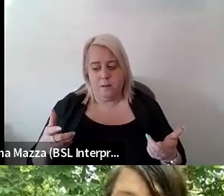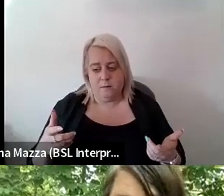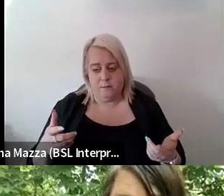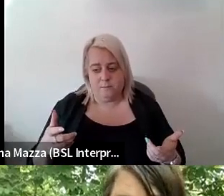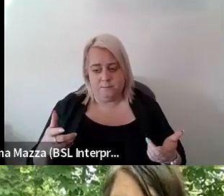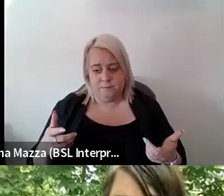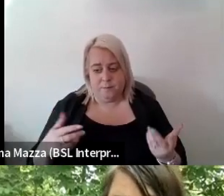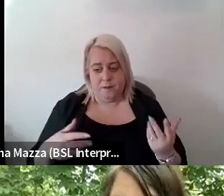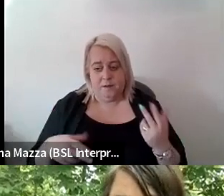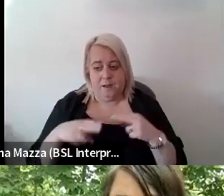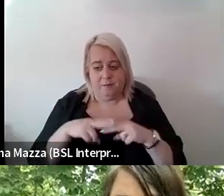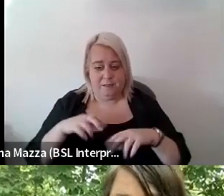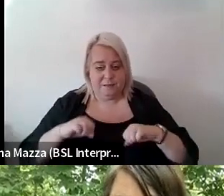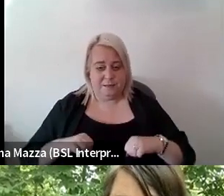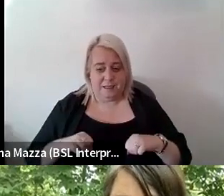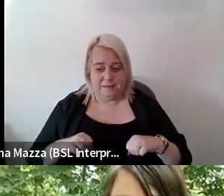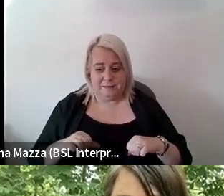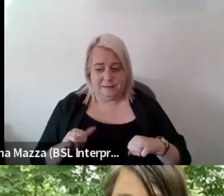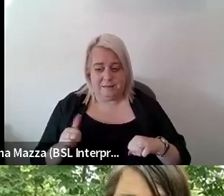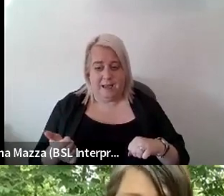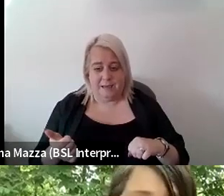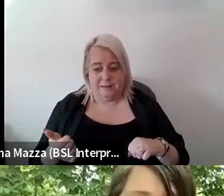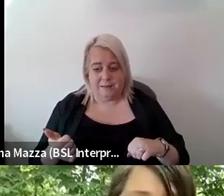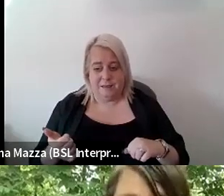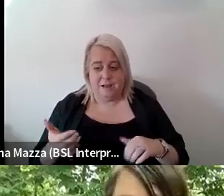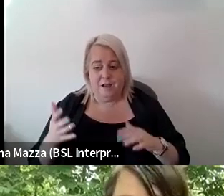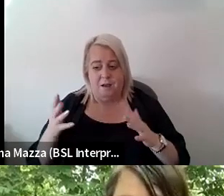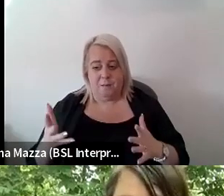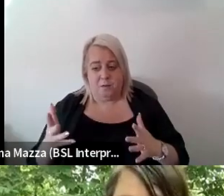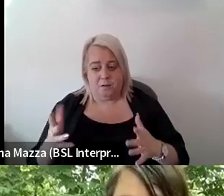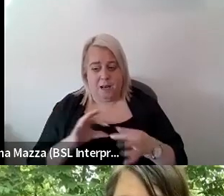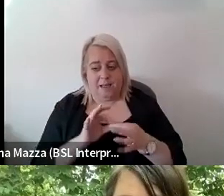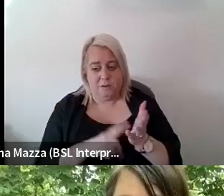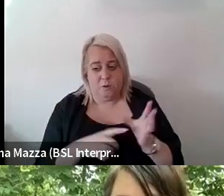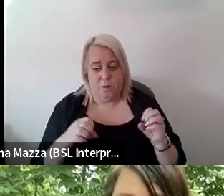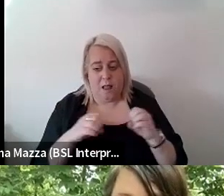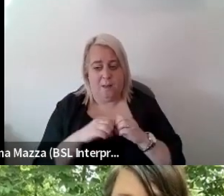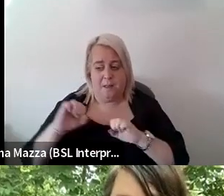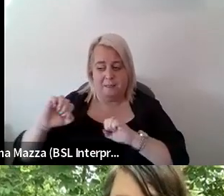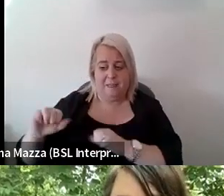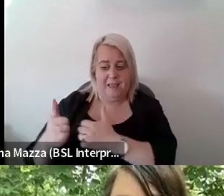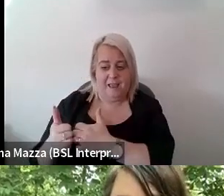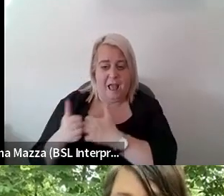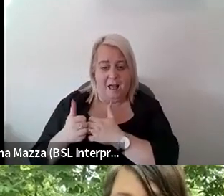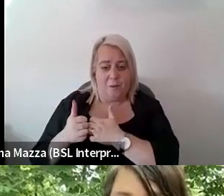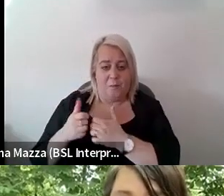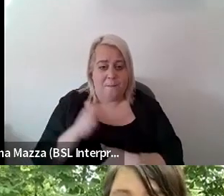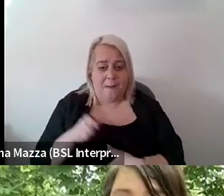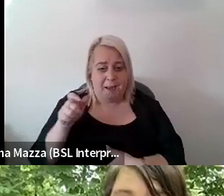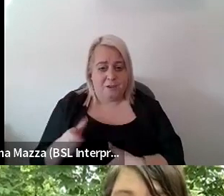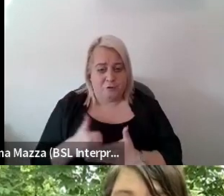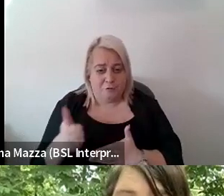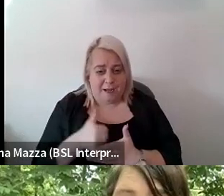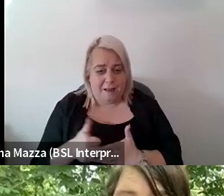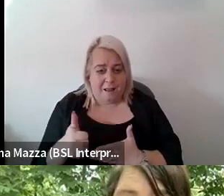sitting nearby but was not actually affiliated with the lab ended up assisting their patients all day